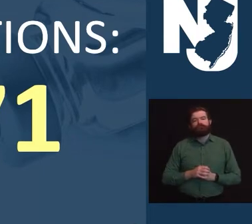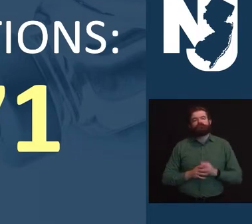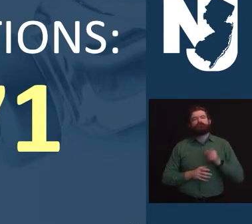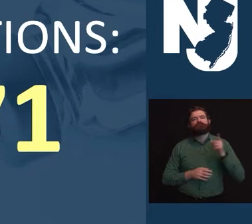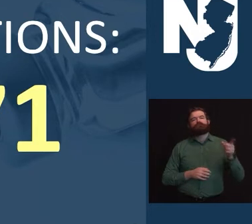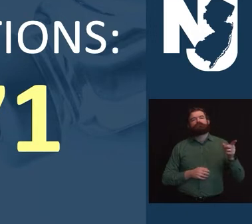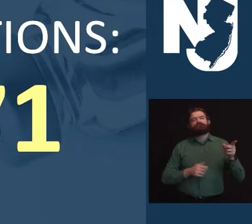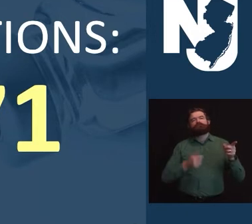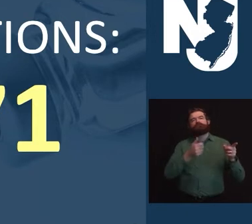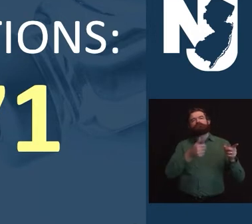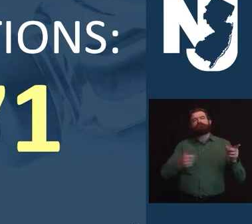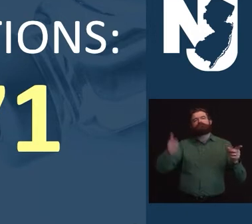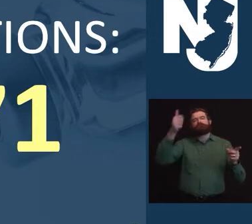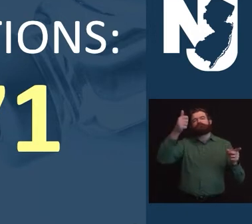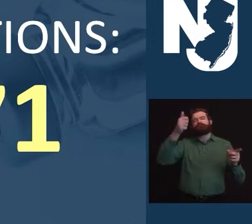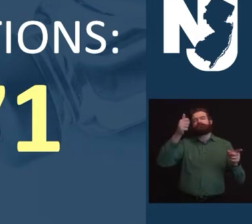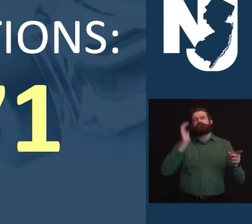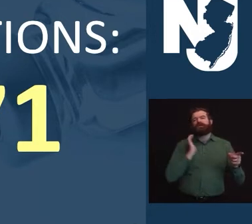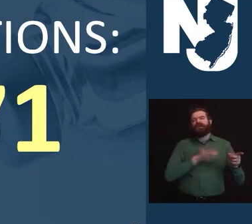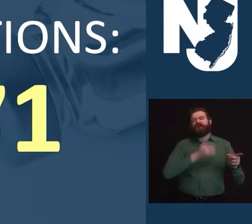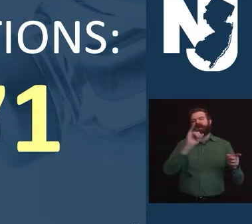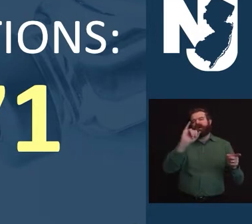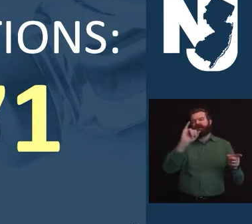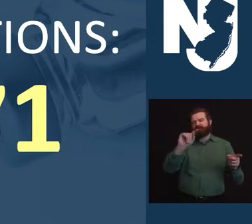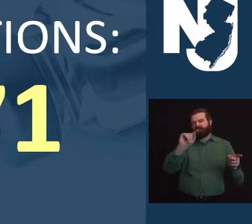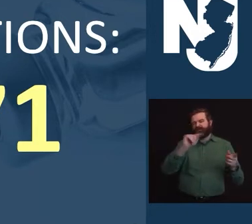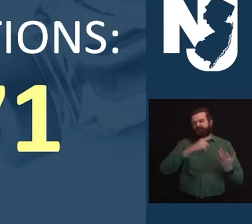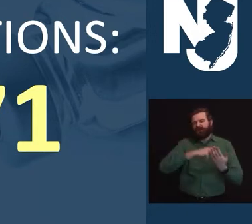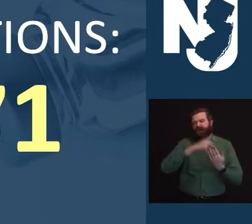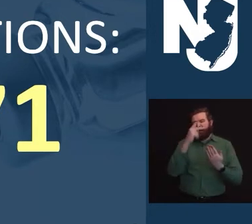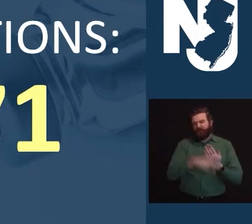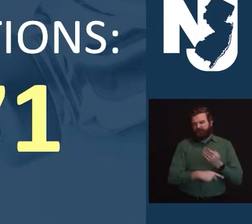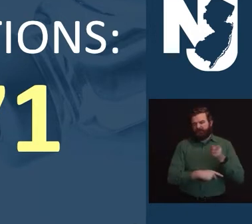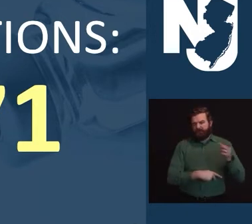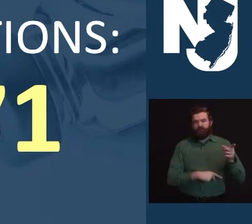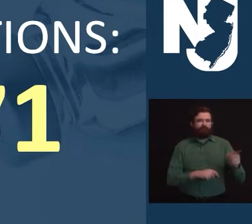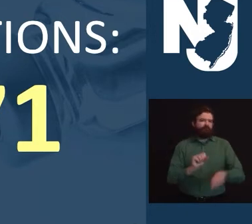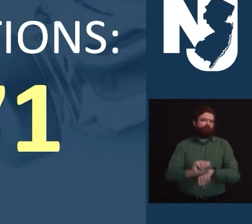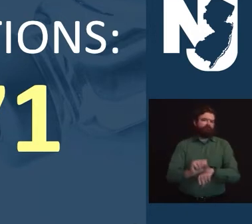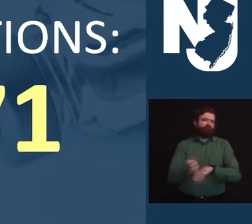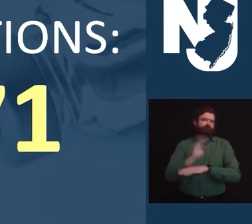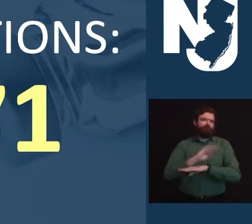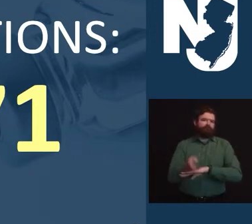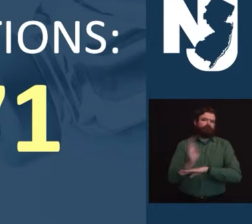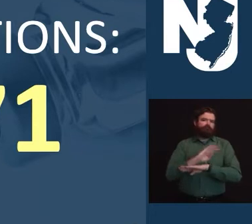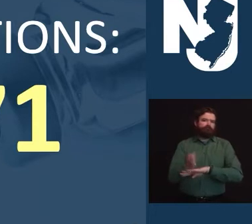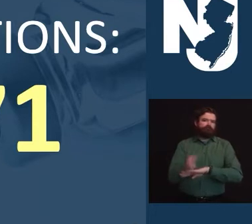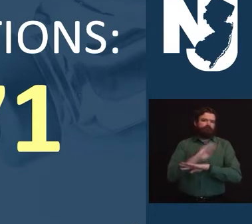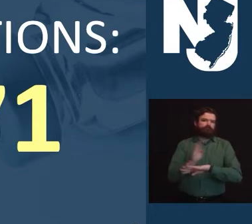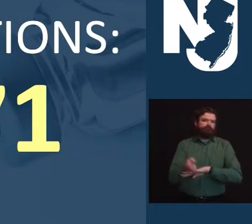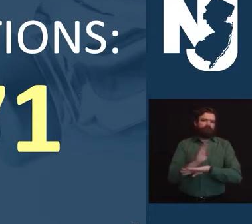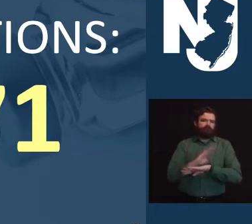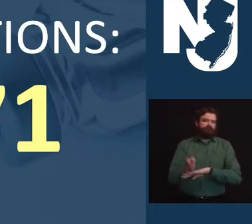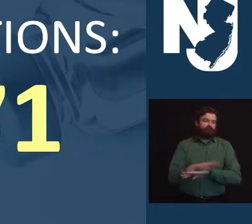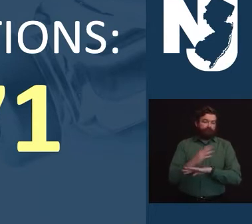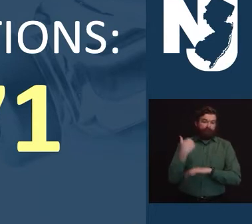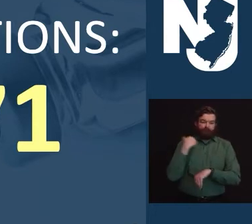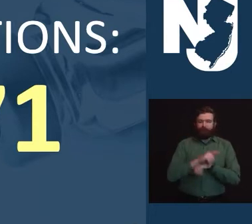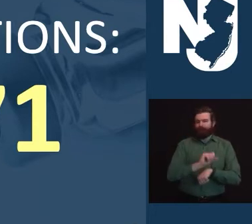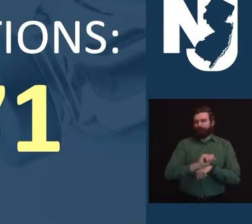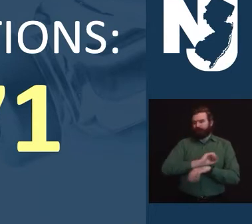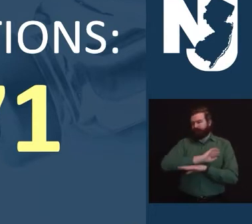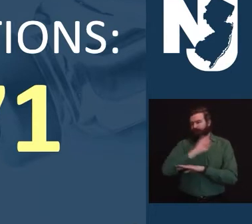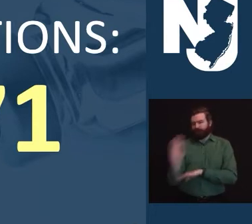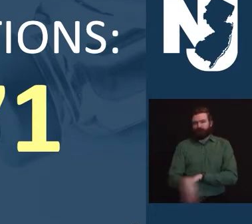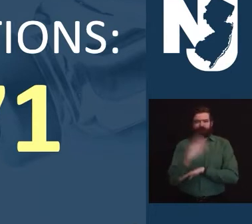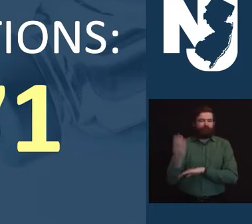with the vendor and doing it in some cases through the night. And last night was an example of that. We are working every day to